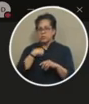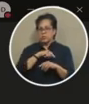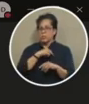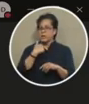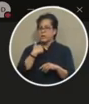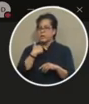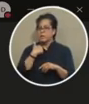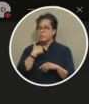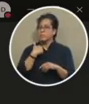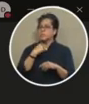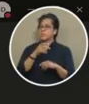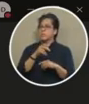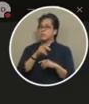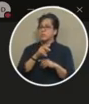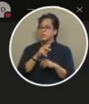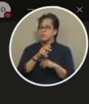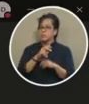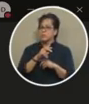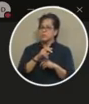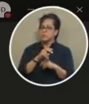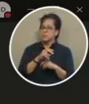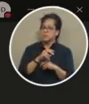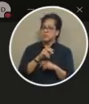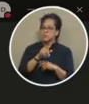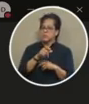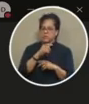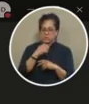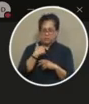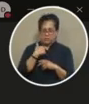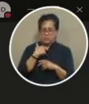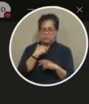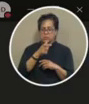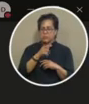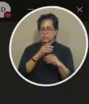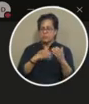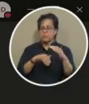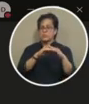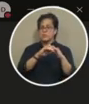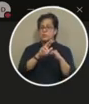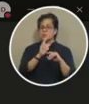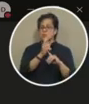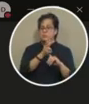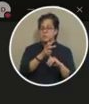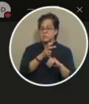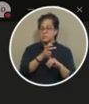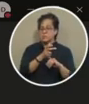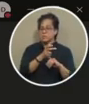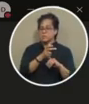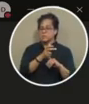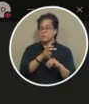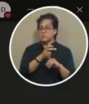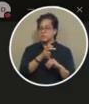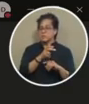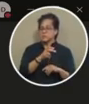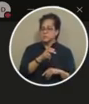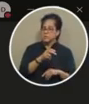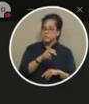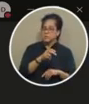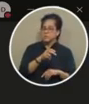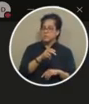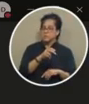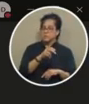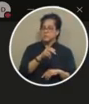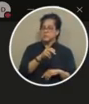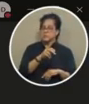human rights violations for years, and now Thank you, we're Ms. getting exposure Nathan. to COVID-19. You've reached your 3 minutes, ma'am. We need to Ms. Nathan, you've institute reached an 3 minutes. immediate Thank